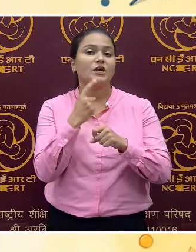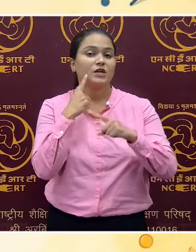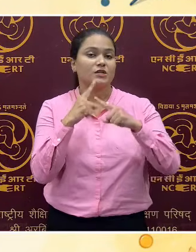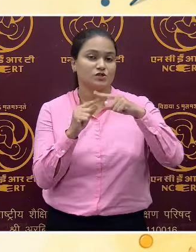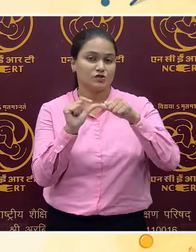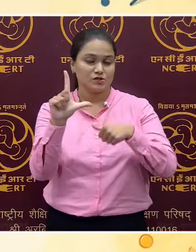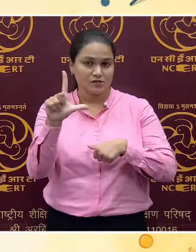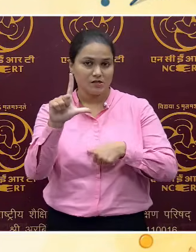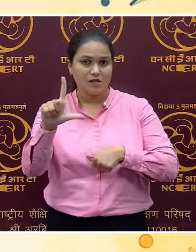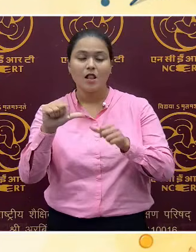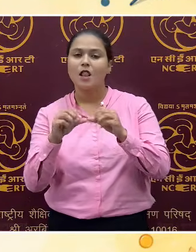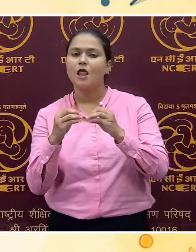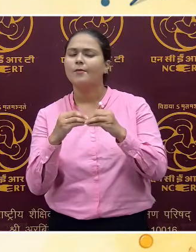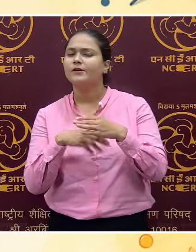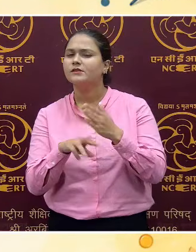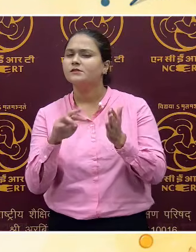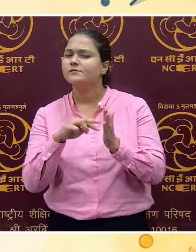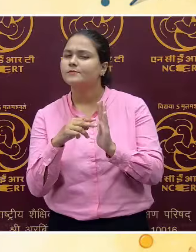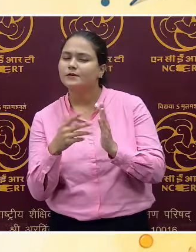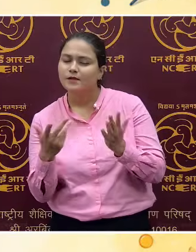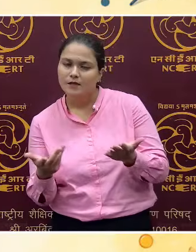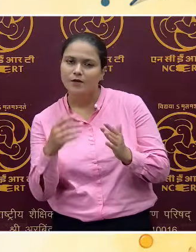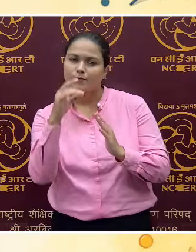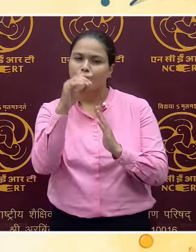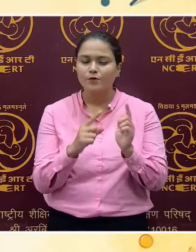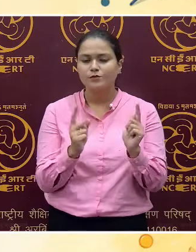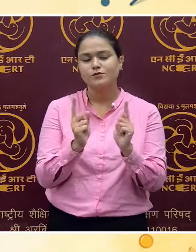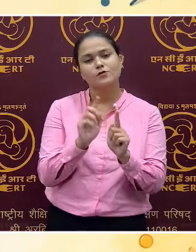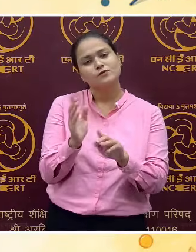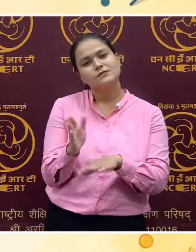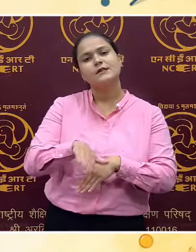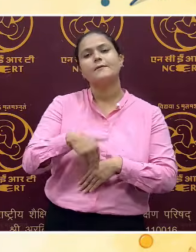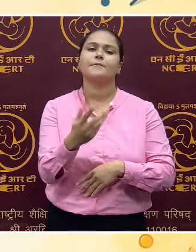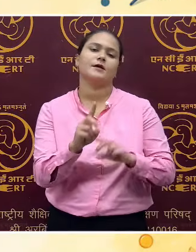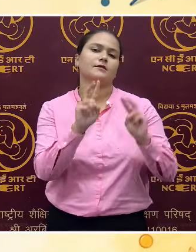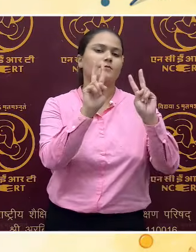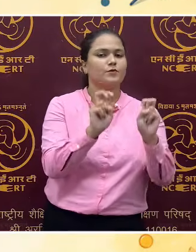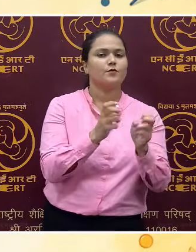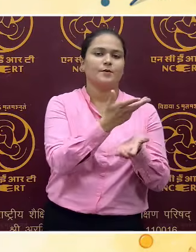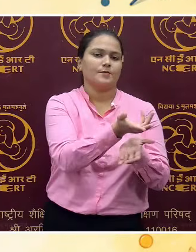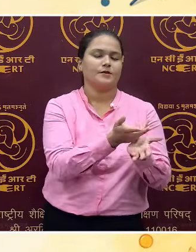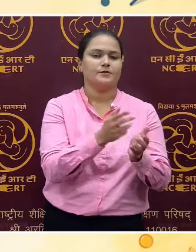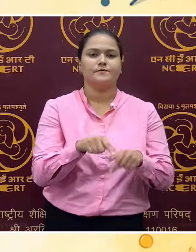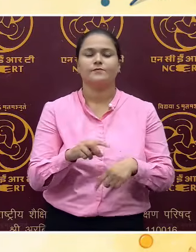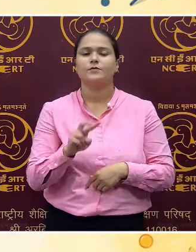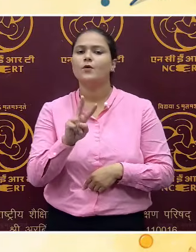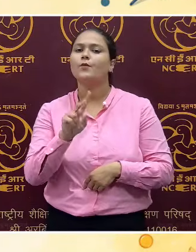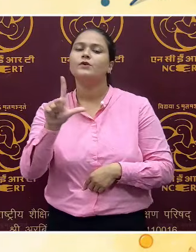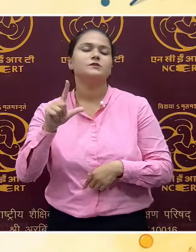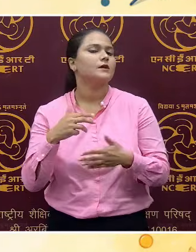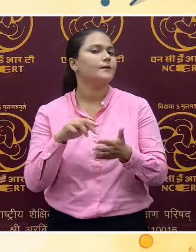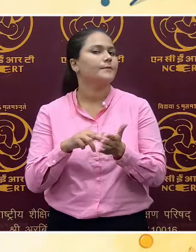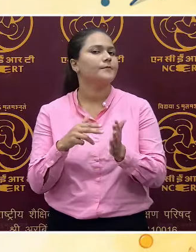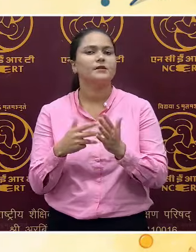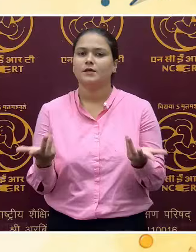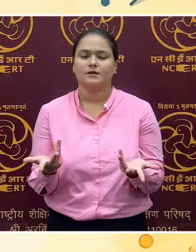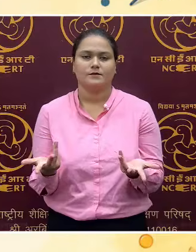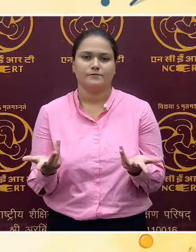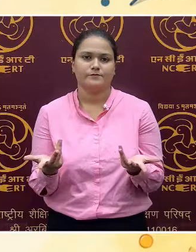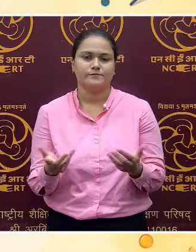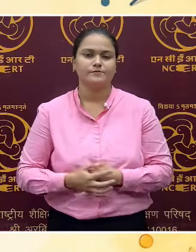a little more, and then we'll come to the topic for today. Sir, would you like to tell us what exactly are virtual